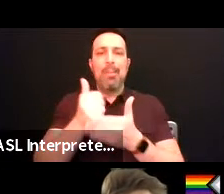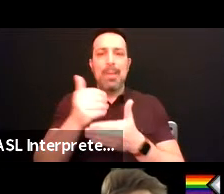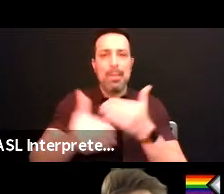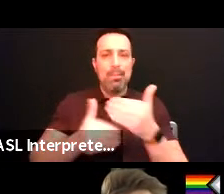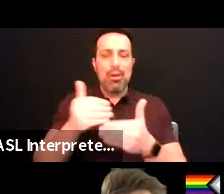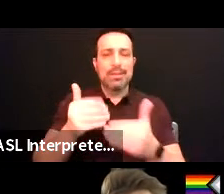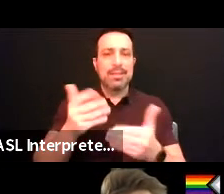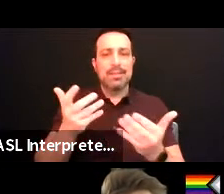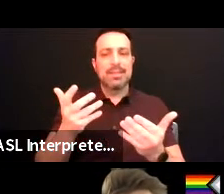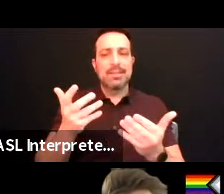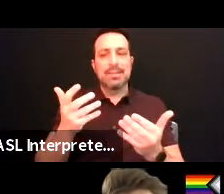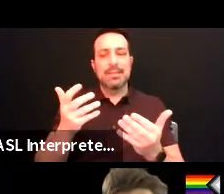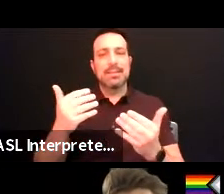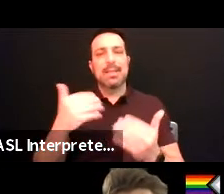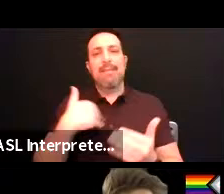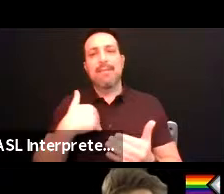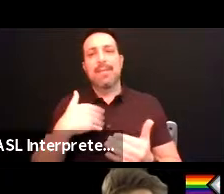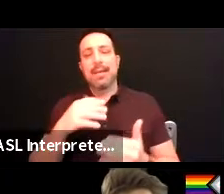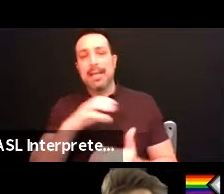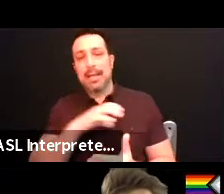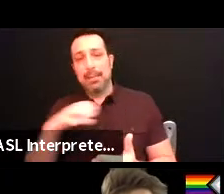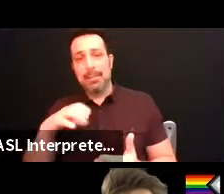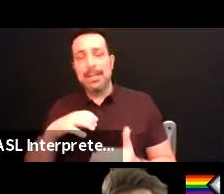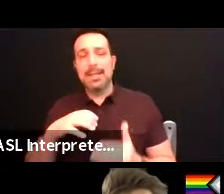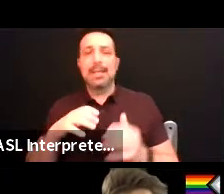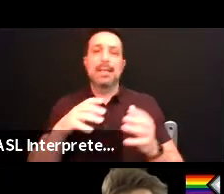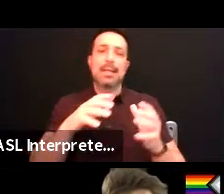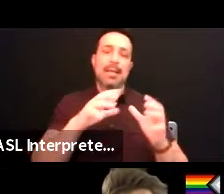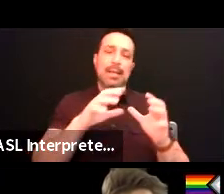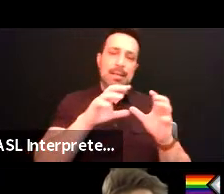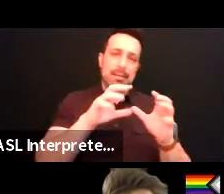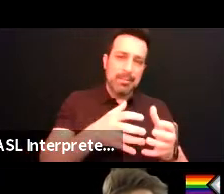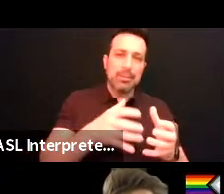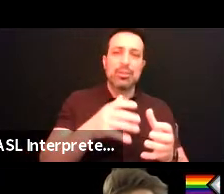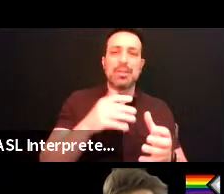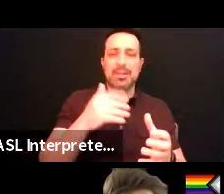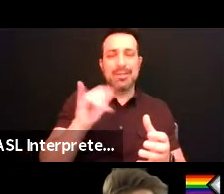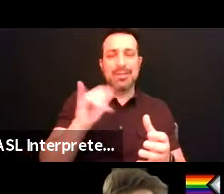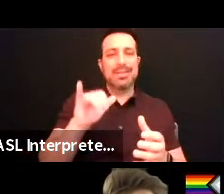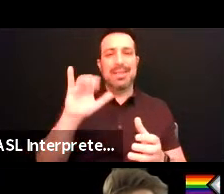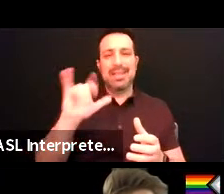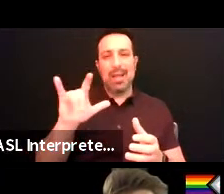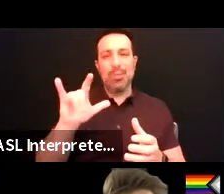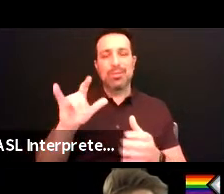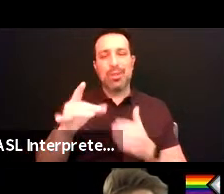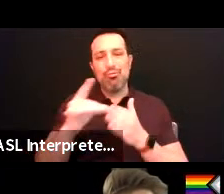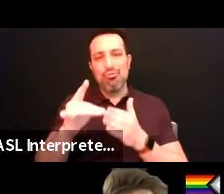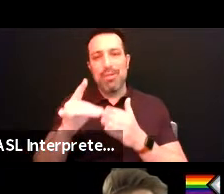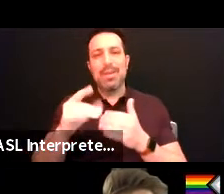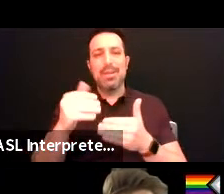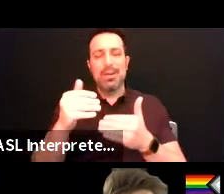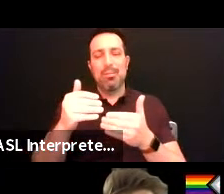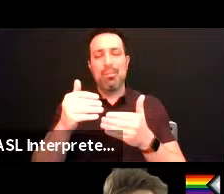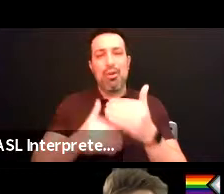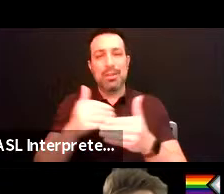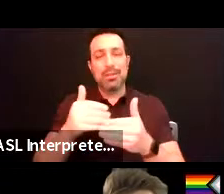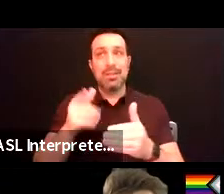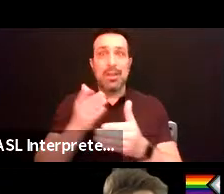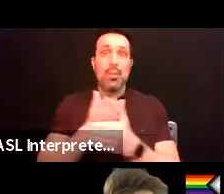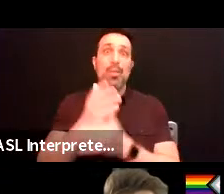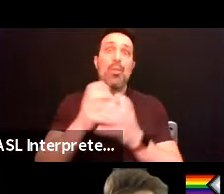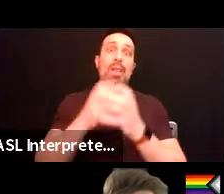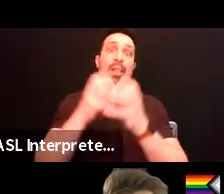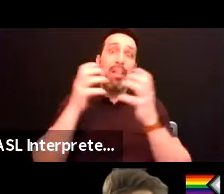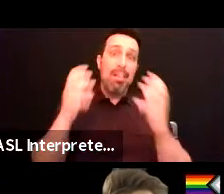of having committee and commission members. It is a council-driven process. And they went through a lot